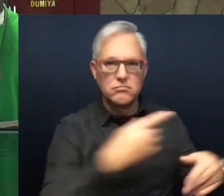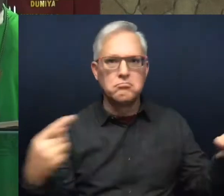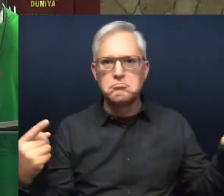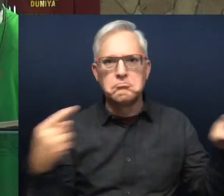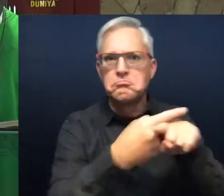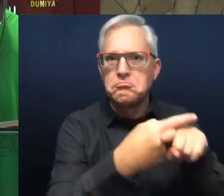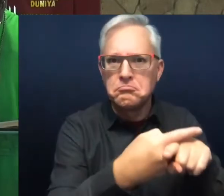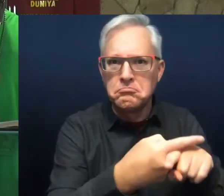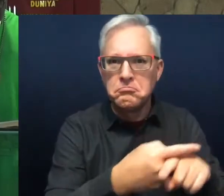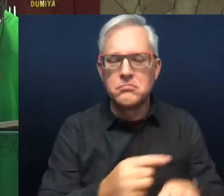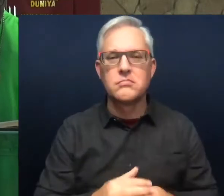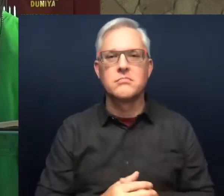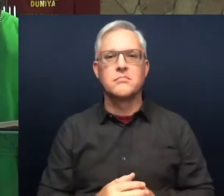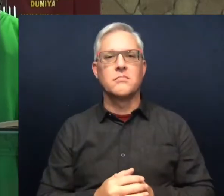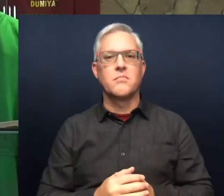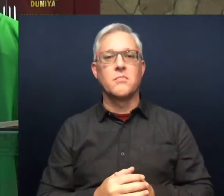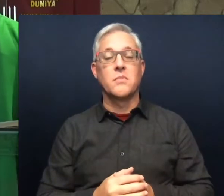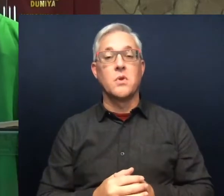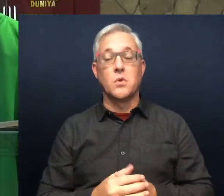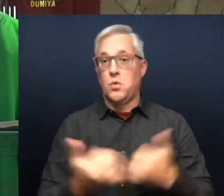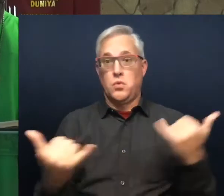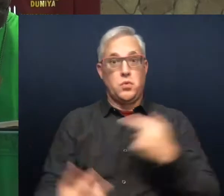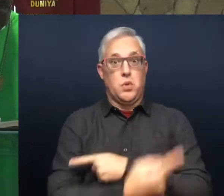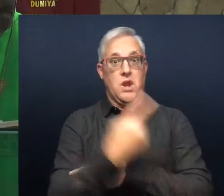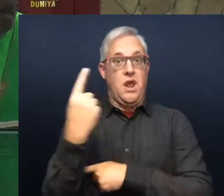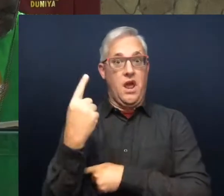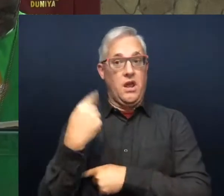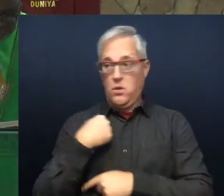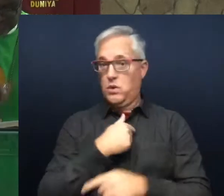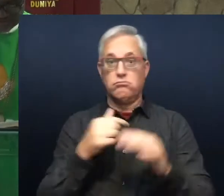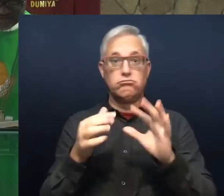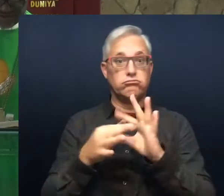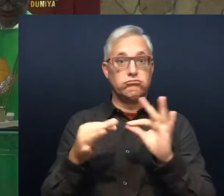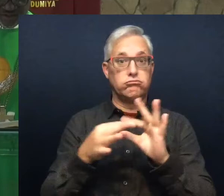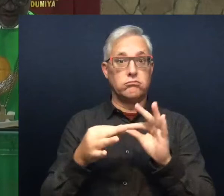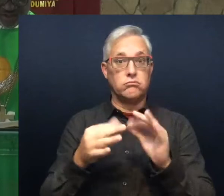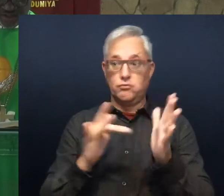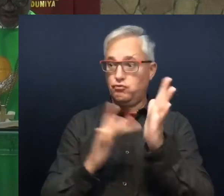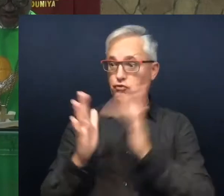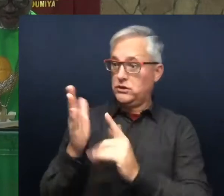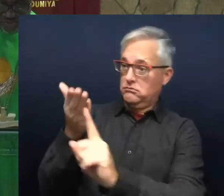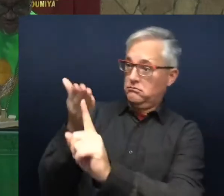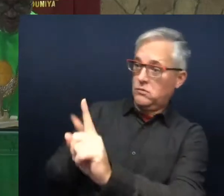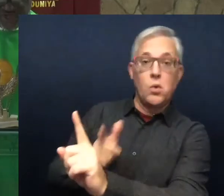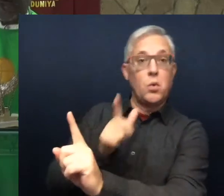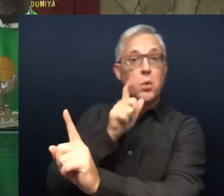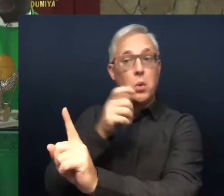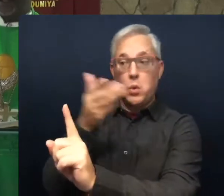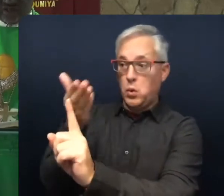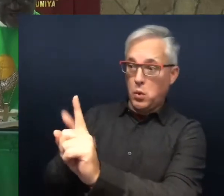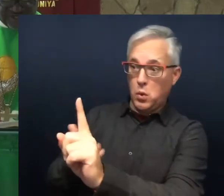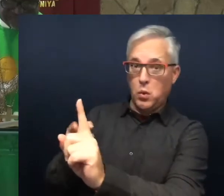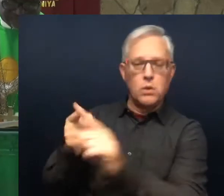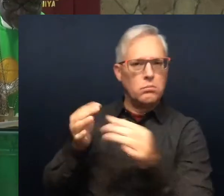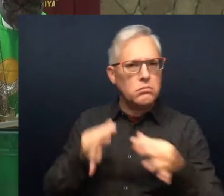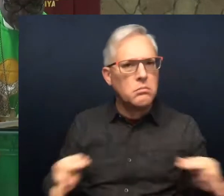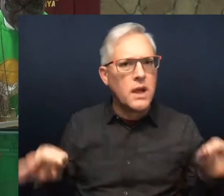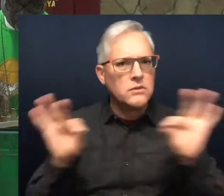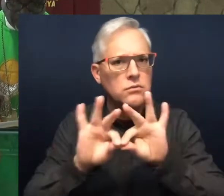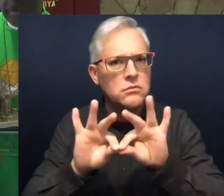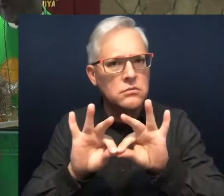So, even to us today, it matters who we say Jesus is and who he is in our